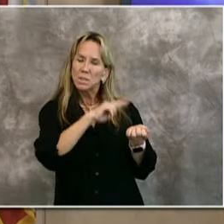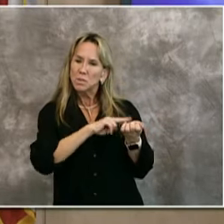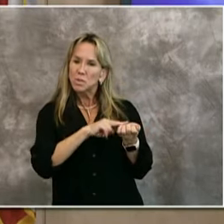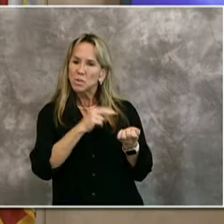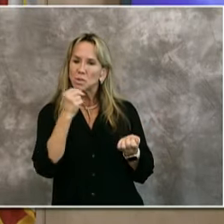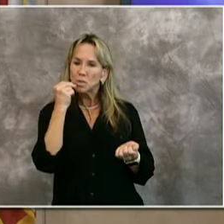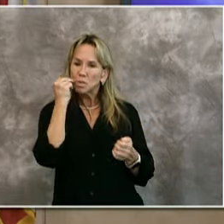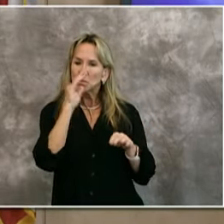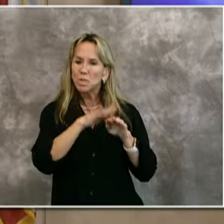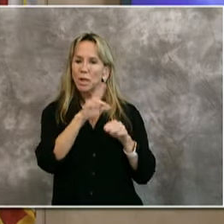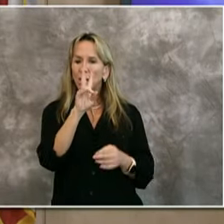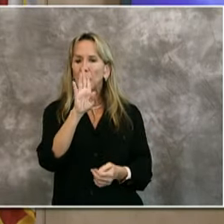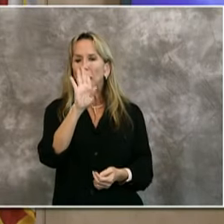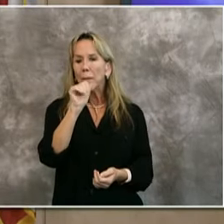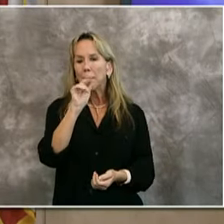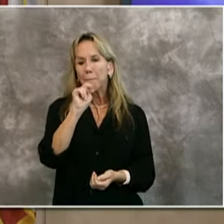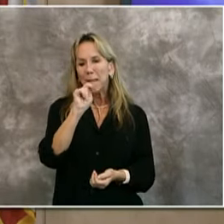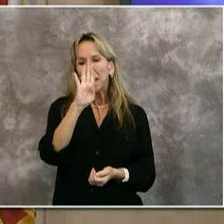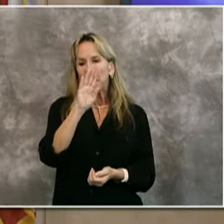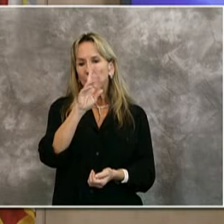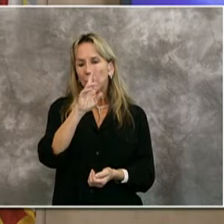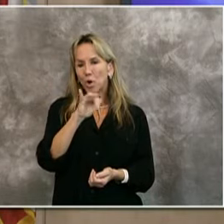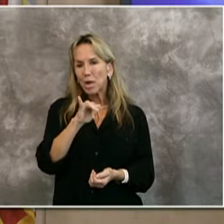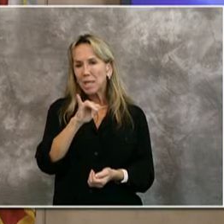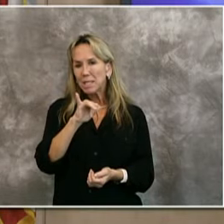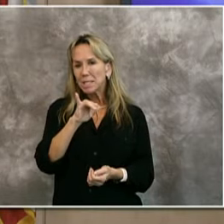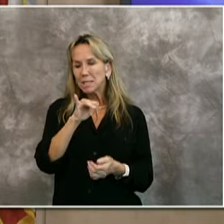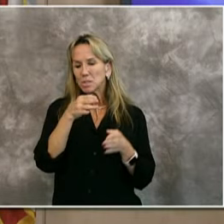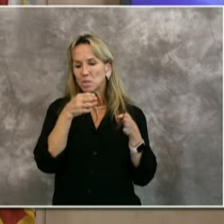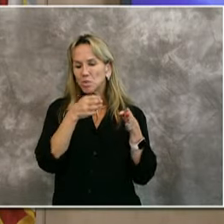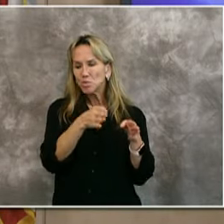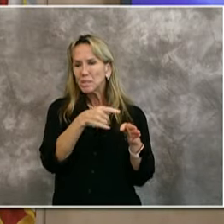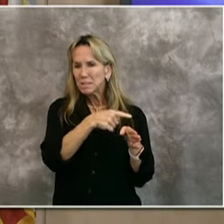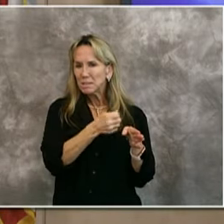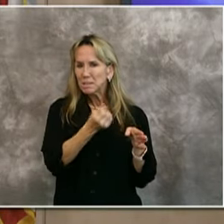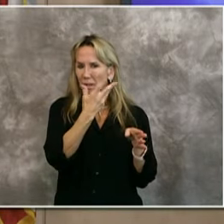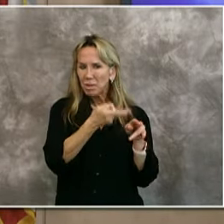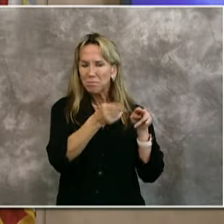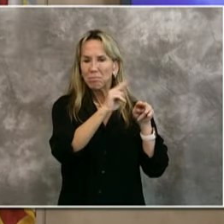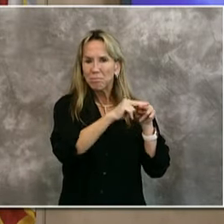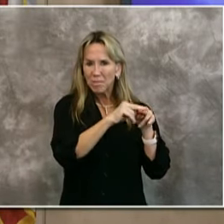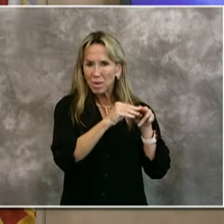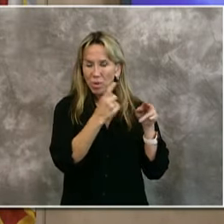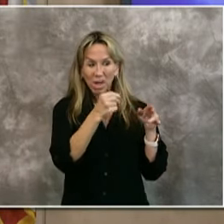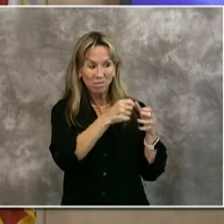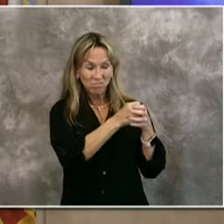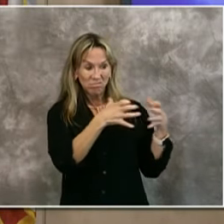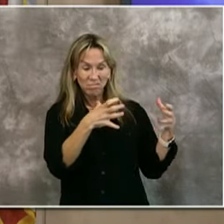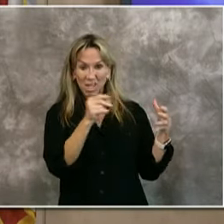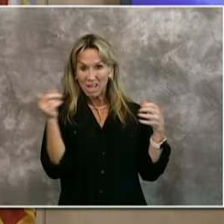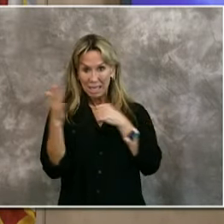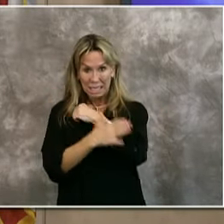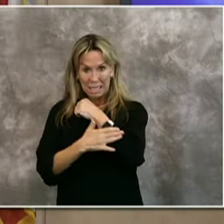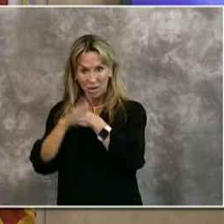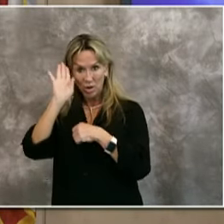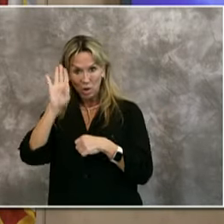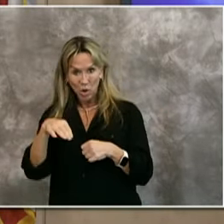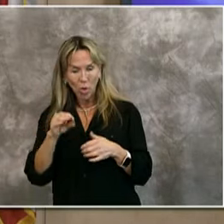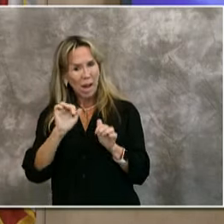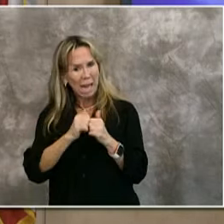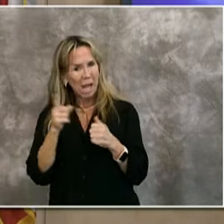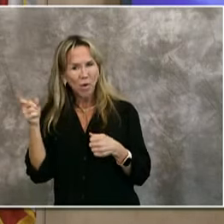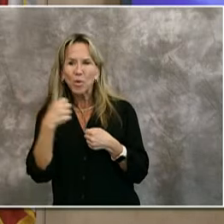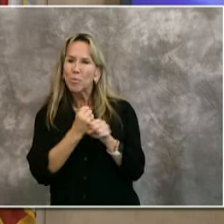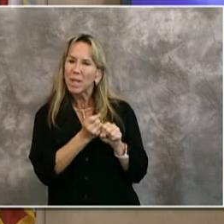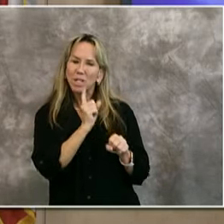Banbury Street. More than 60 cases reported in one day from residents. Is the county aware of this, and what's being done to ensure the local nursing